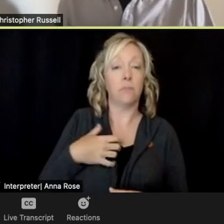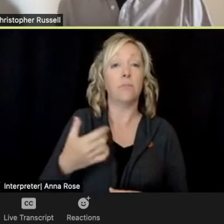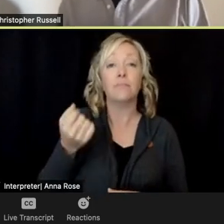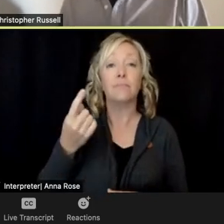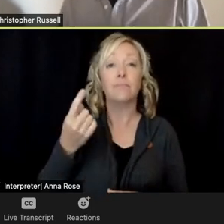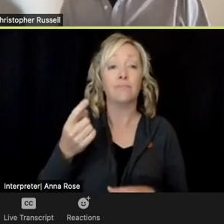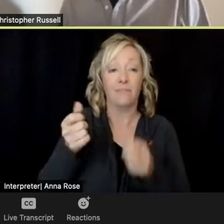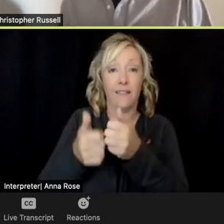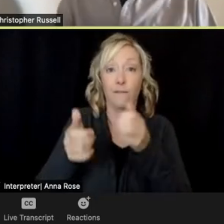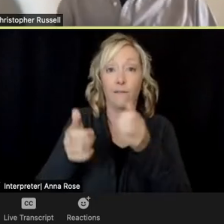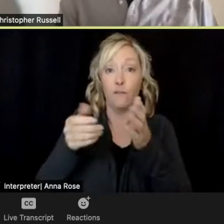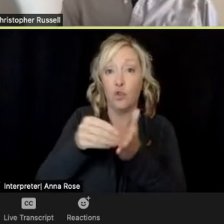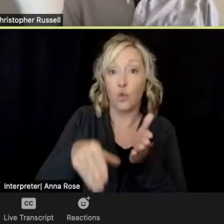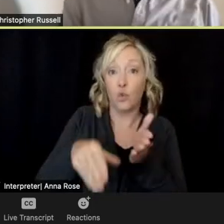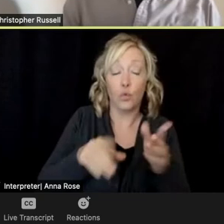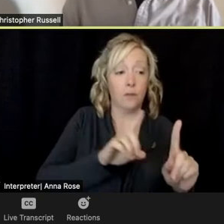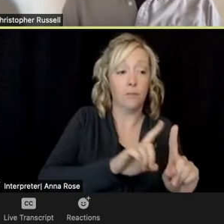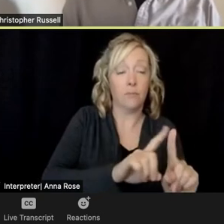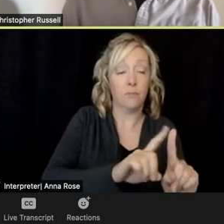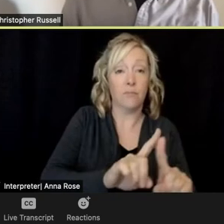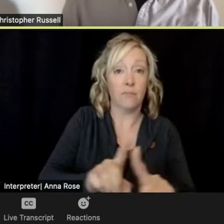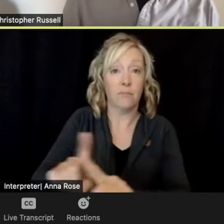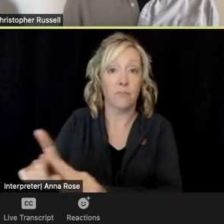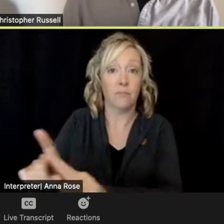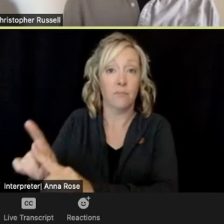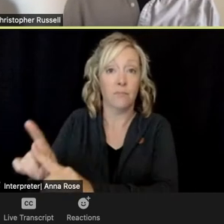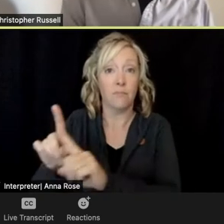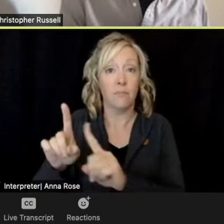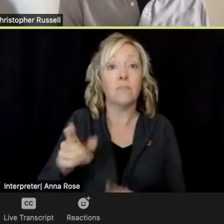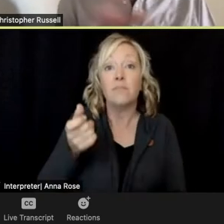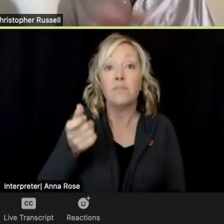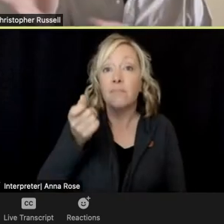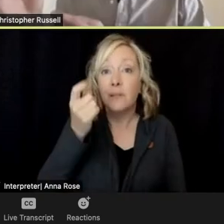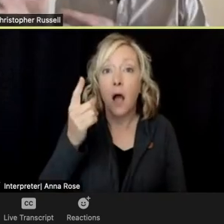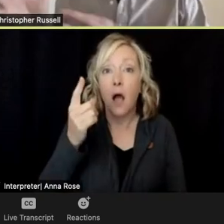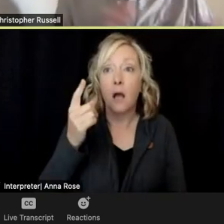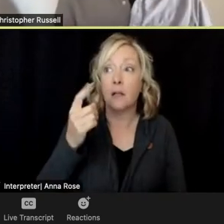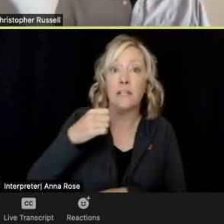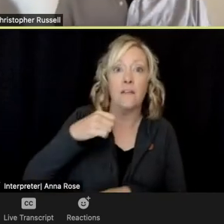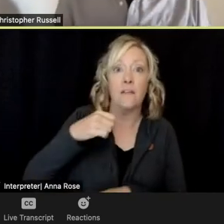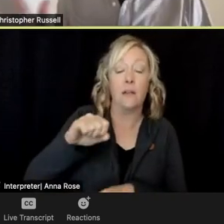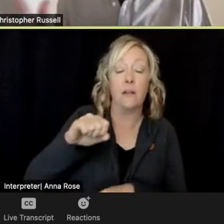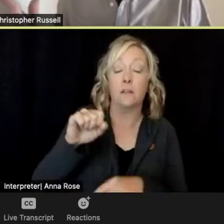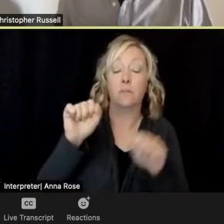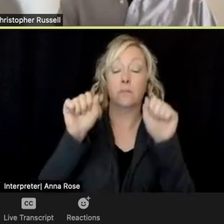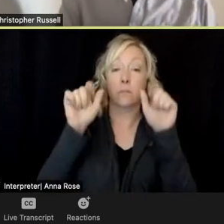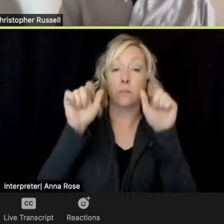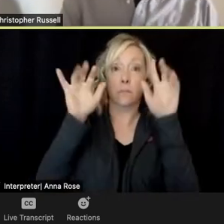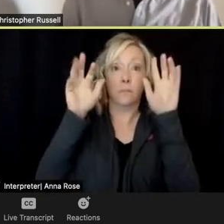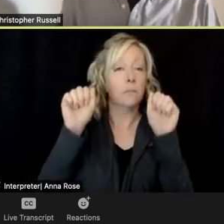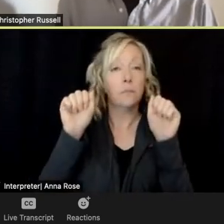a defensive startle. It's something that shows that the student is changing arousal states.